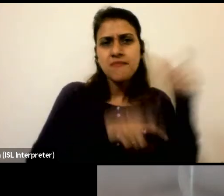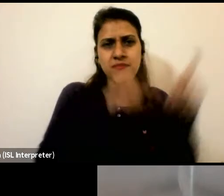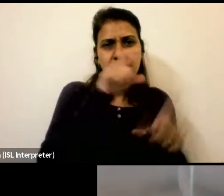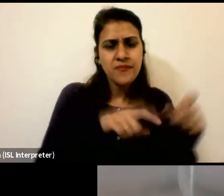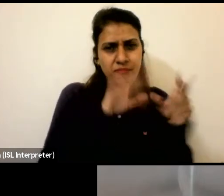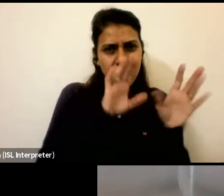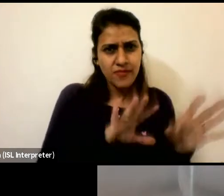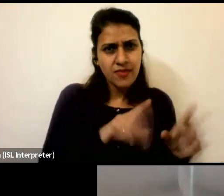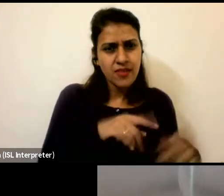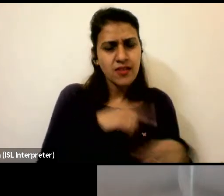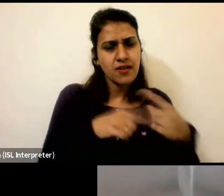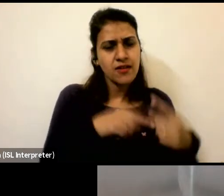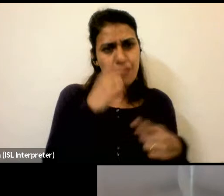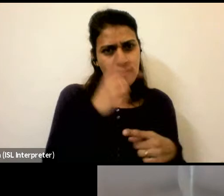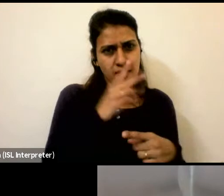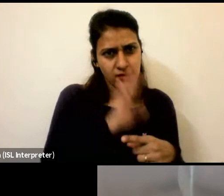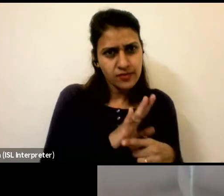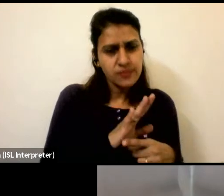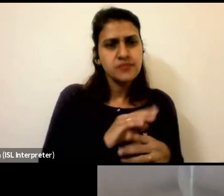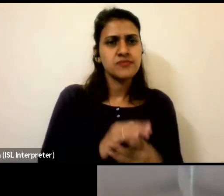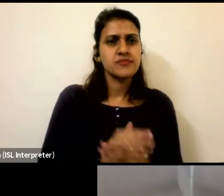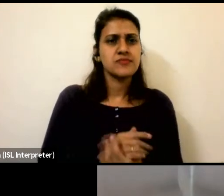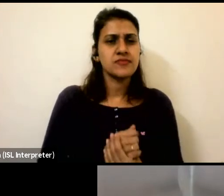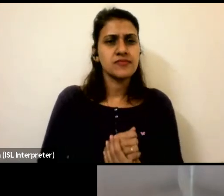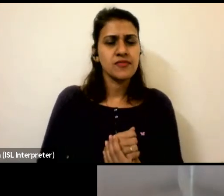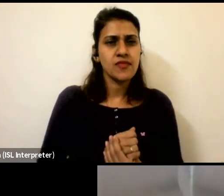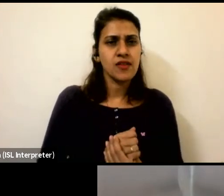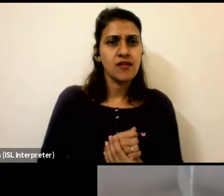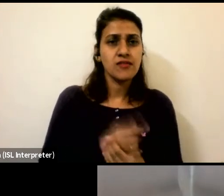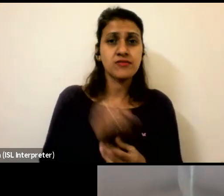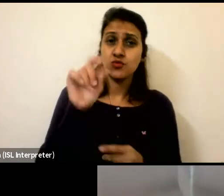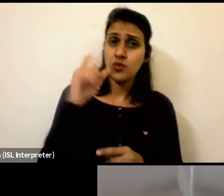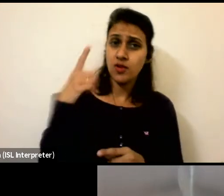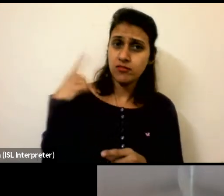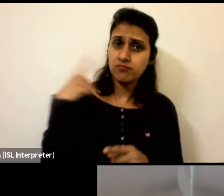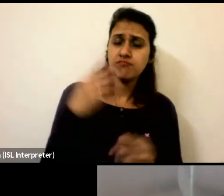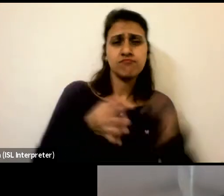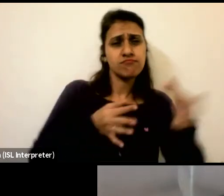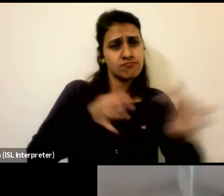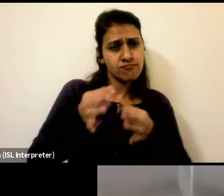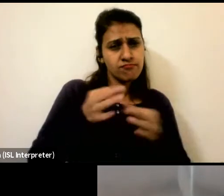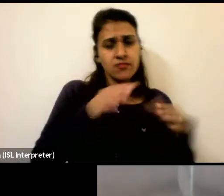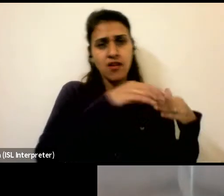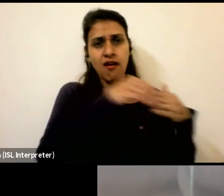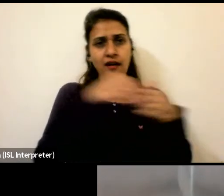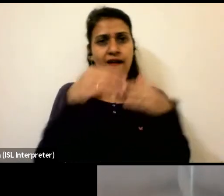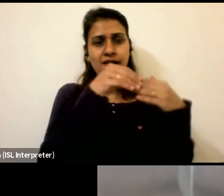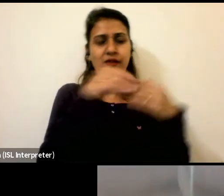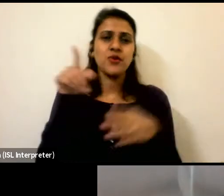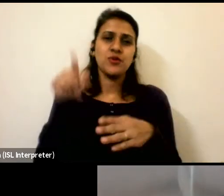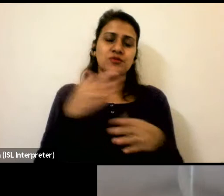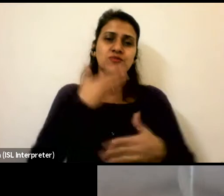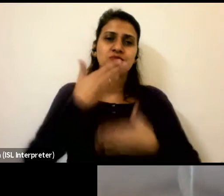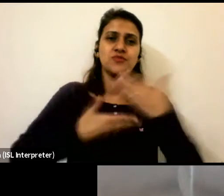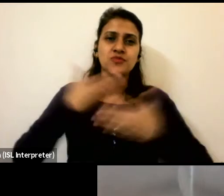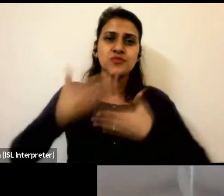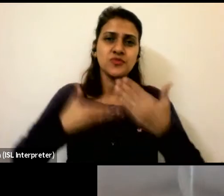You would see them also taking a leaf from your experience and going higher in what they do.